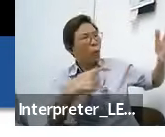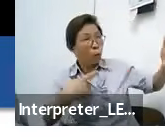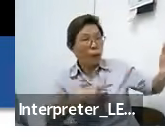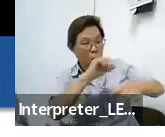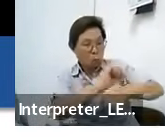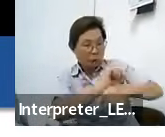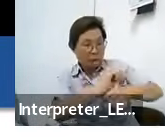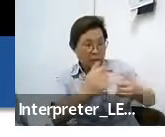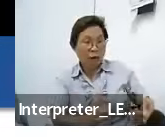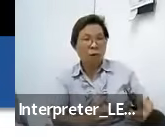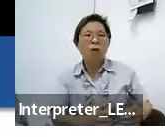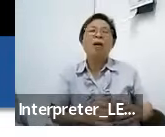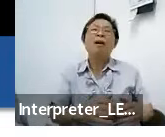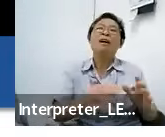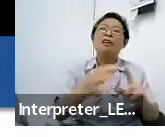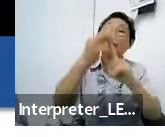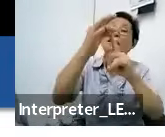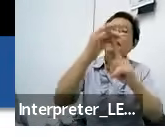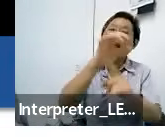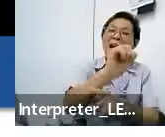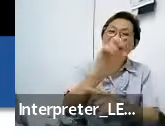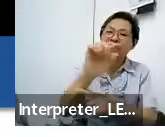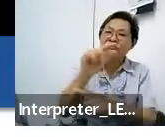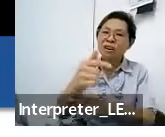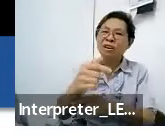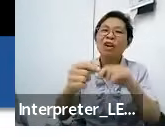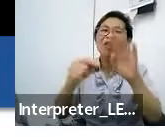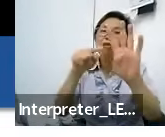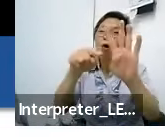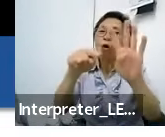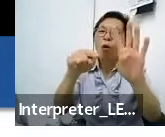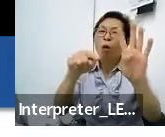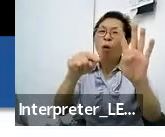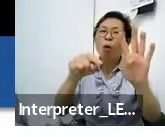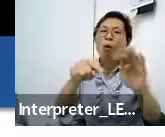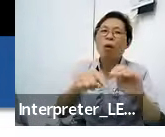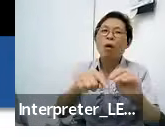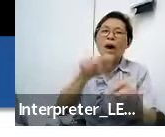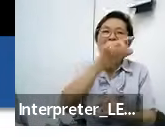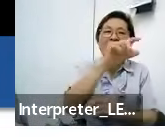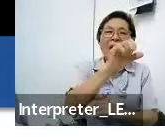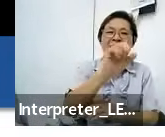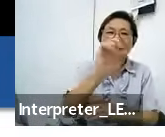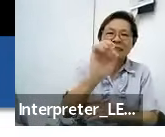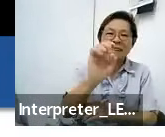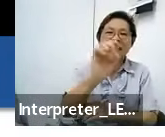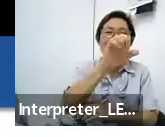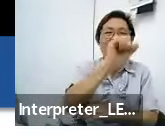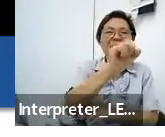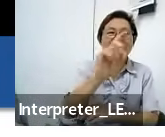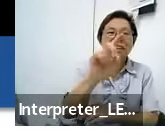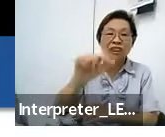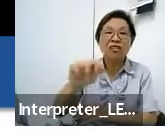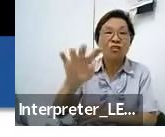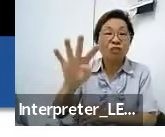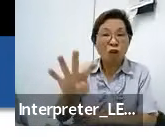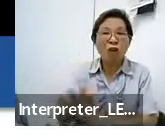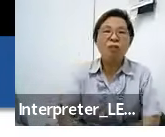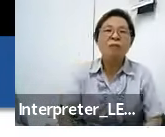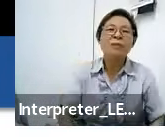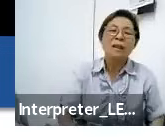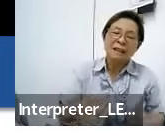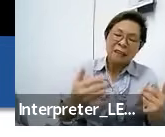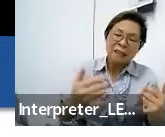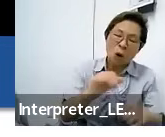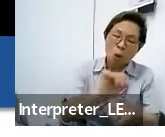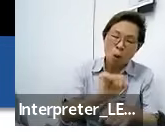especially on SDG 4.5. So we work on, we're the mandate holder for SDG 4 anyway. So